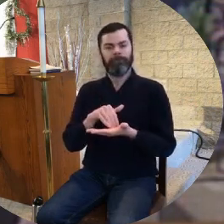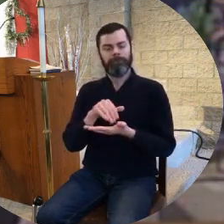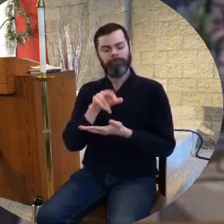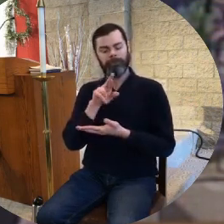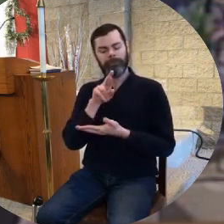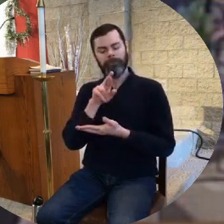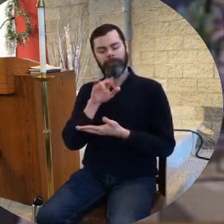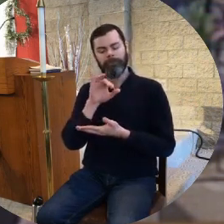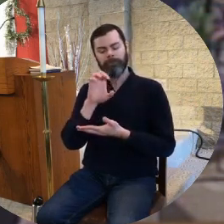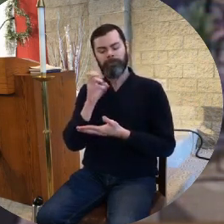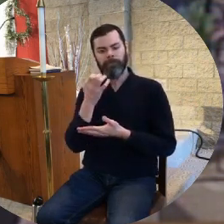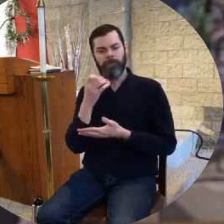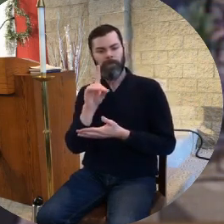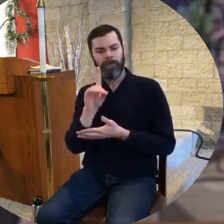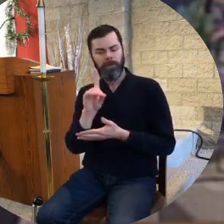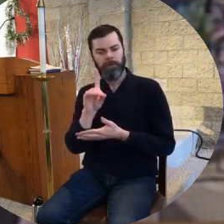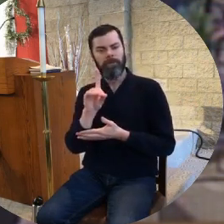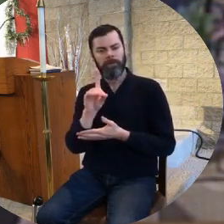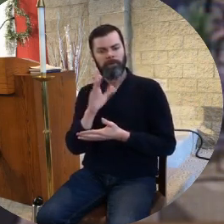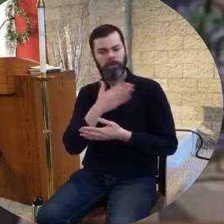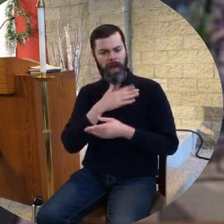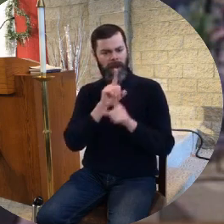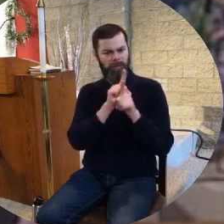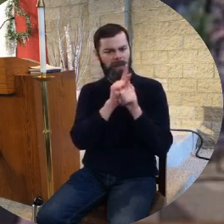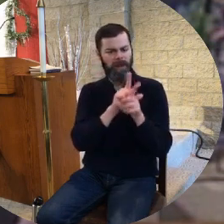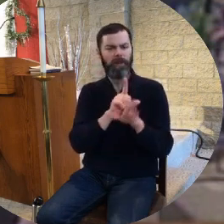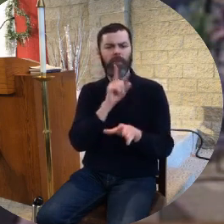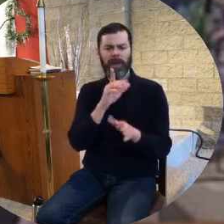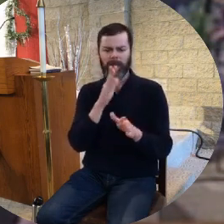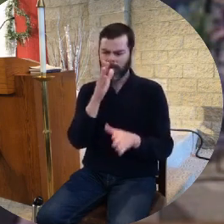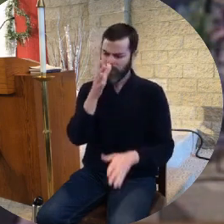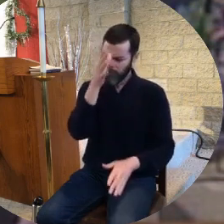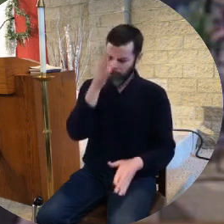truly a man of passion. He was a man of prayer,